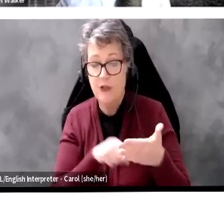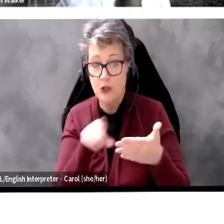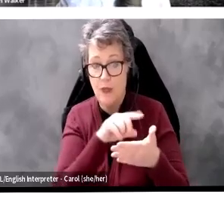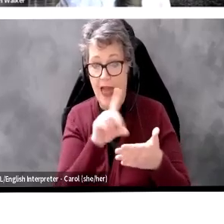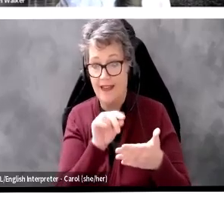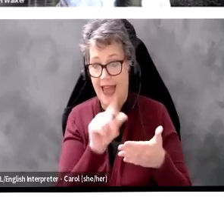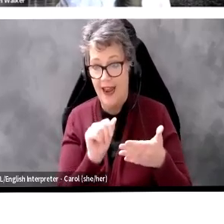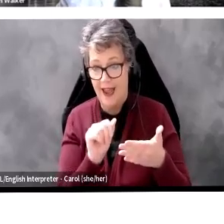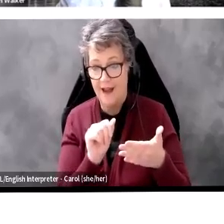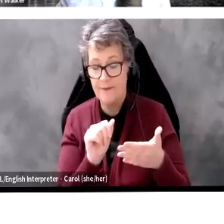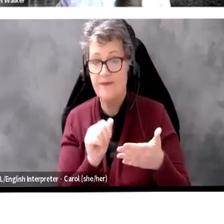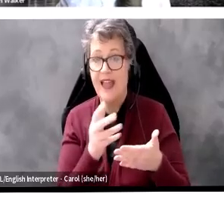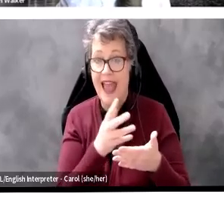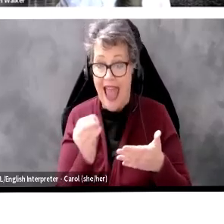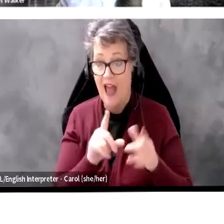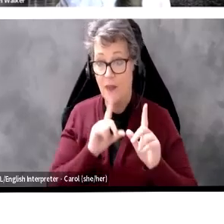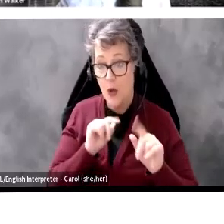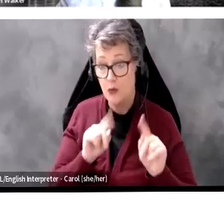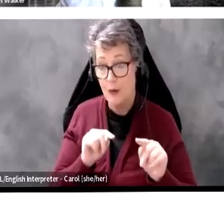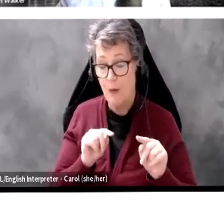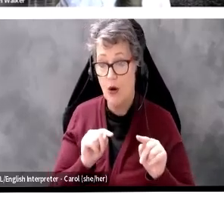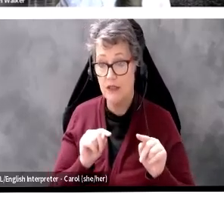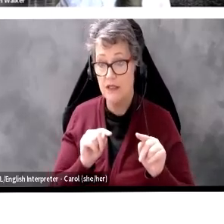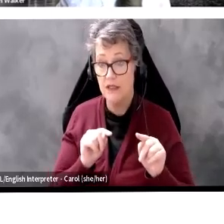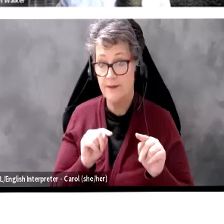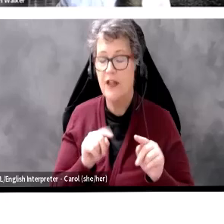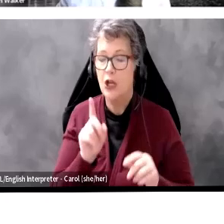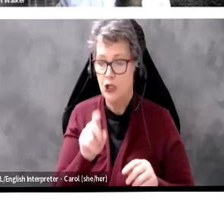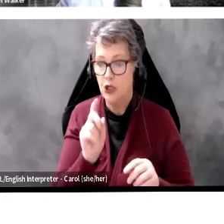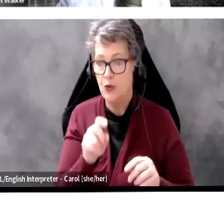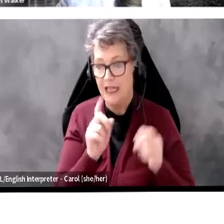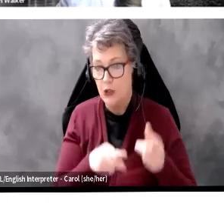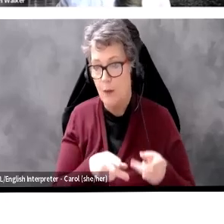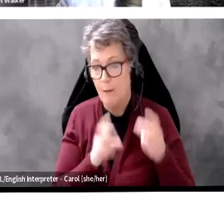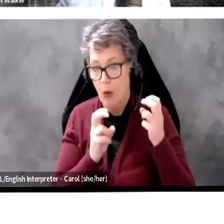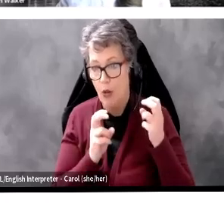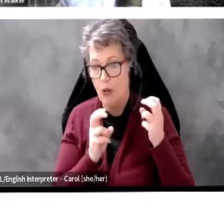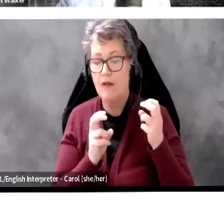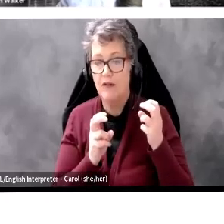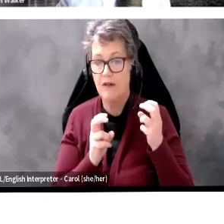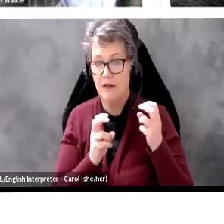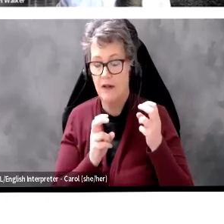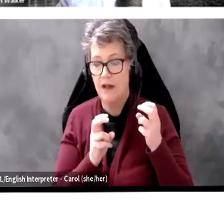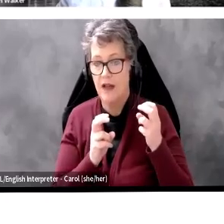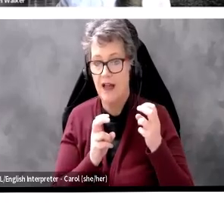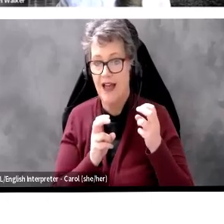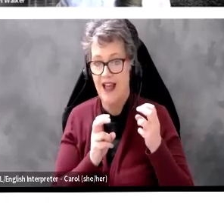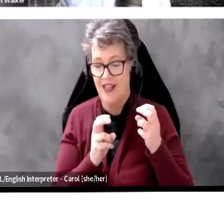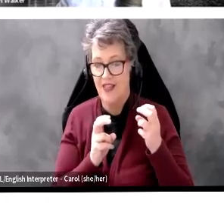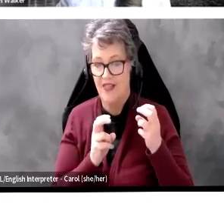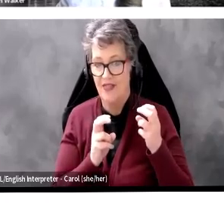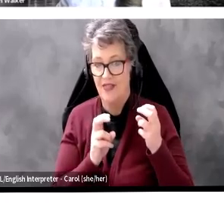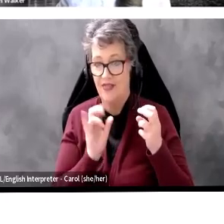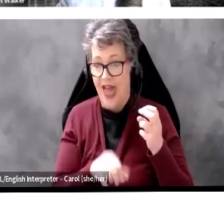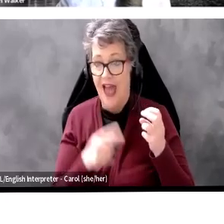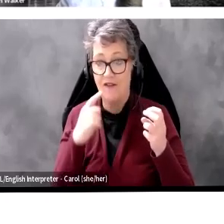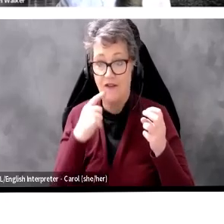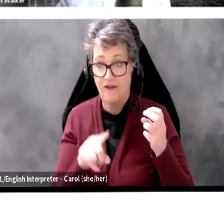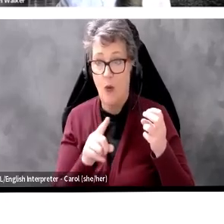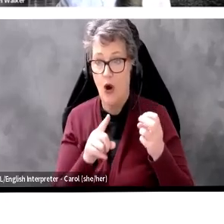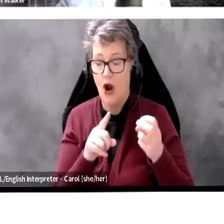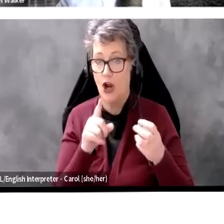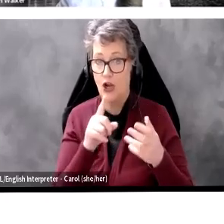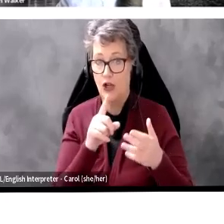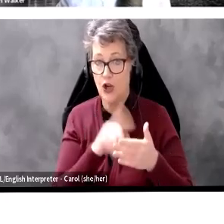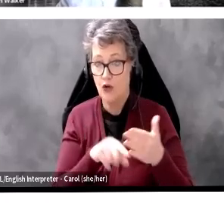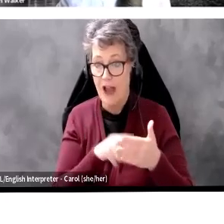data sets and these reports, again, you'll need to pull the associated extracts for